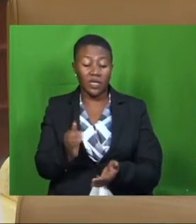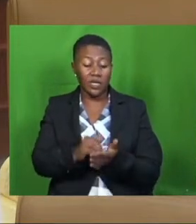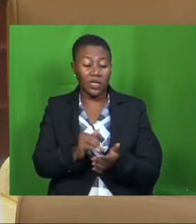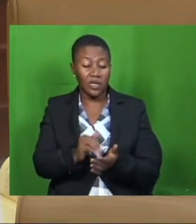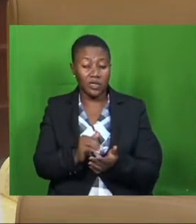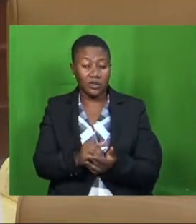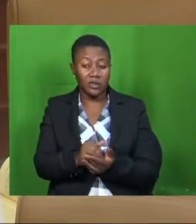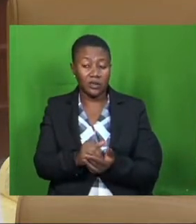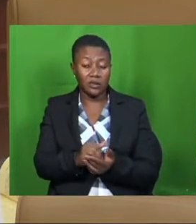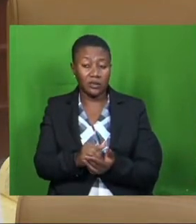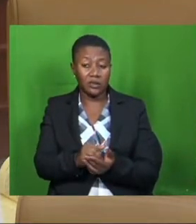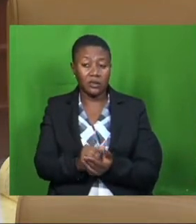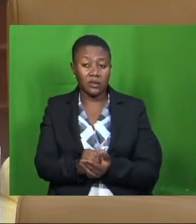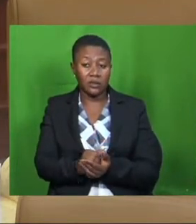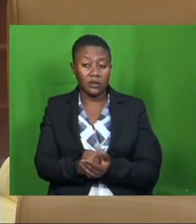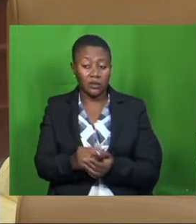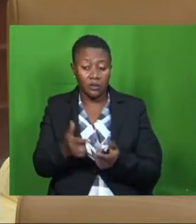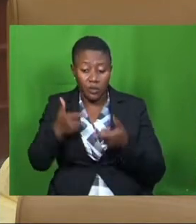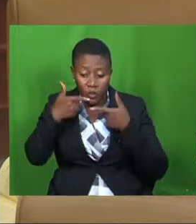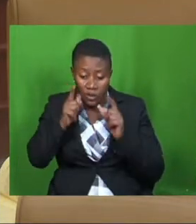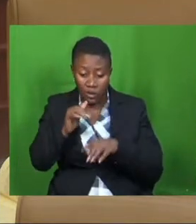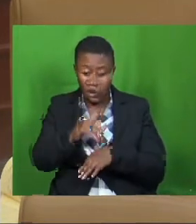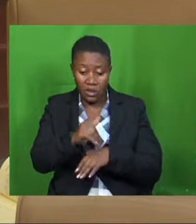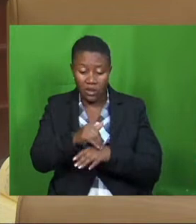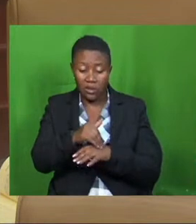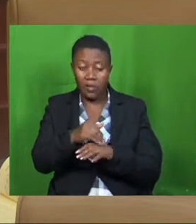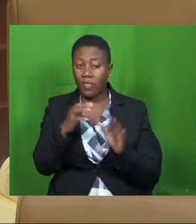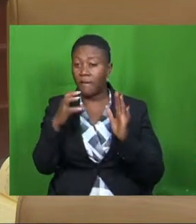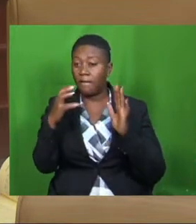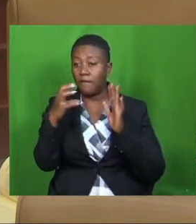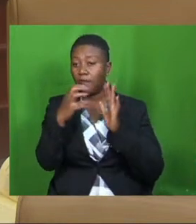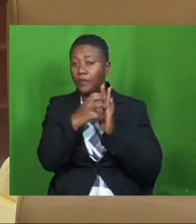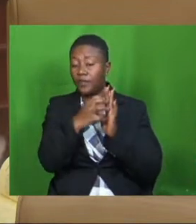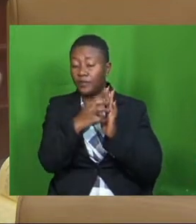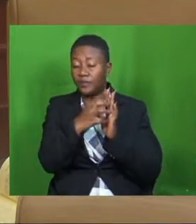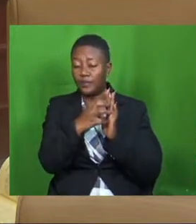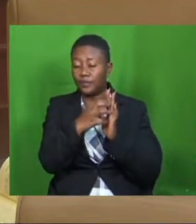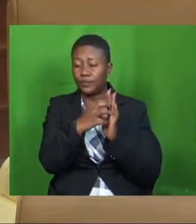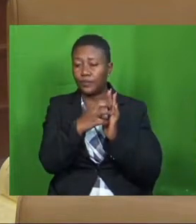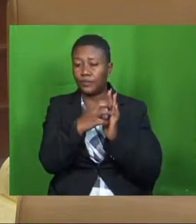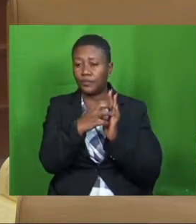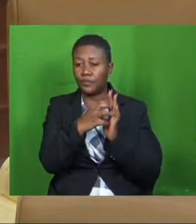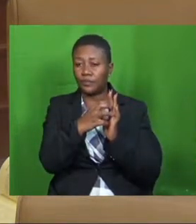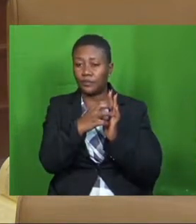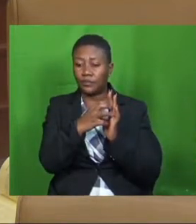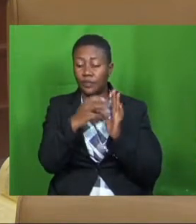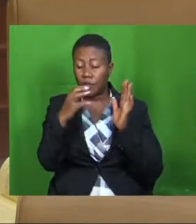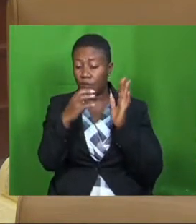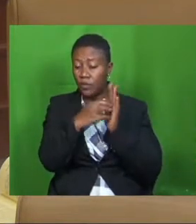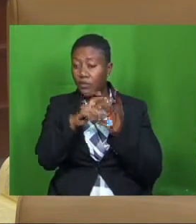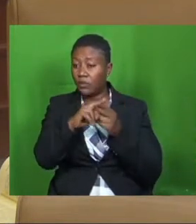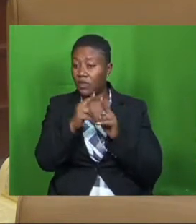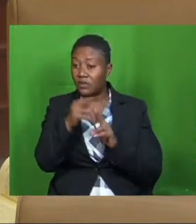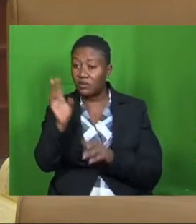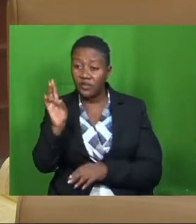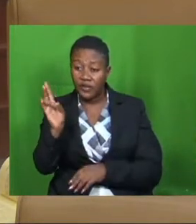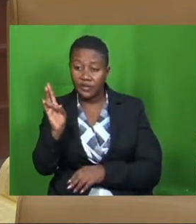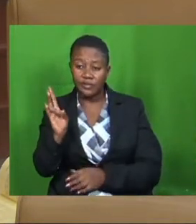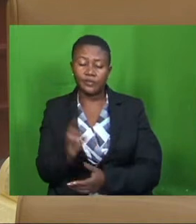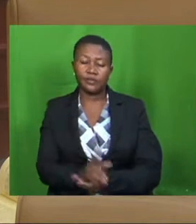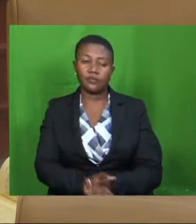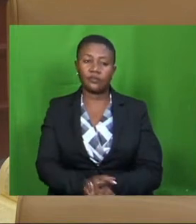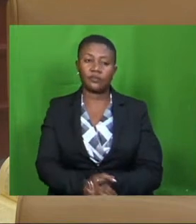move that the House adopt this report of the Public Accounts Committee. Thank you very much. Thank you very much.